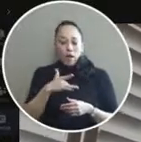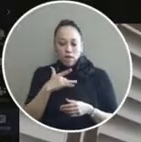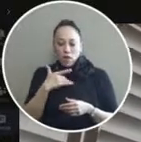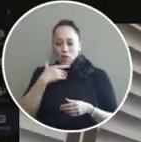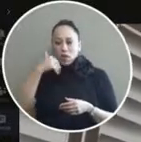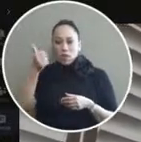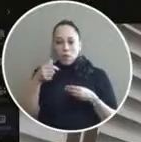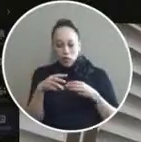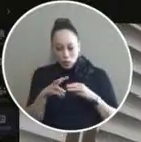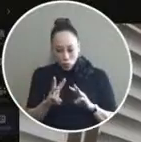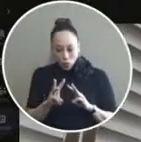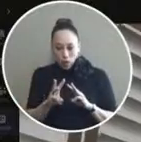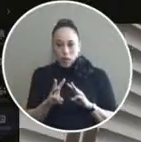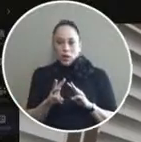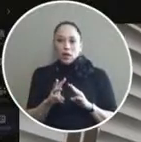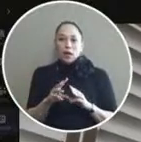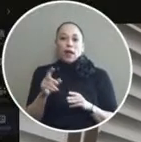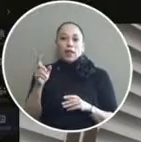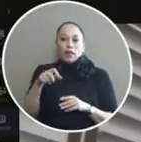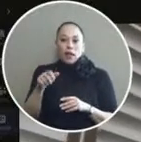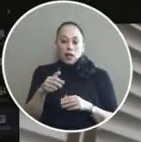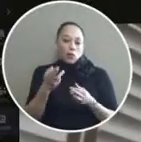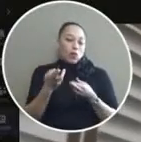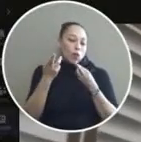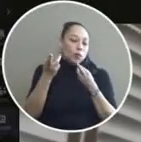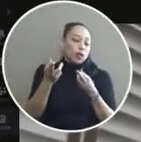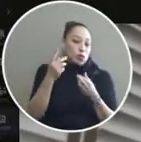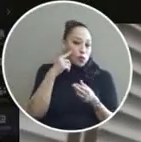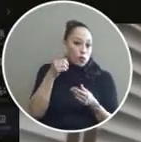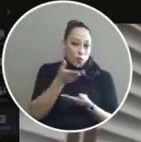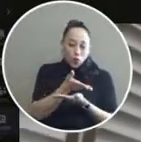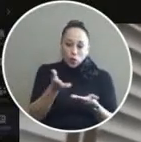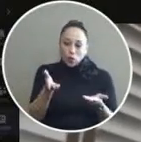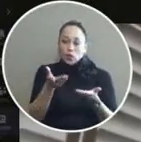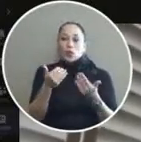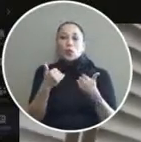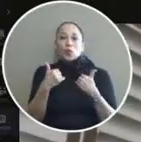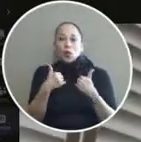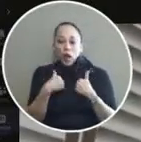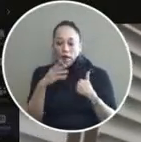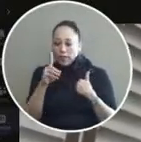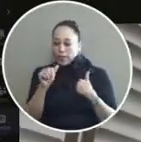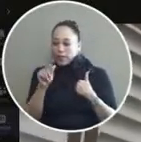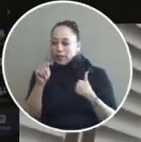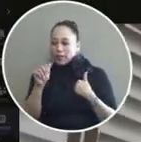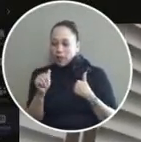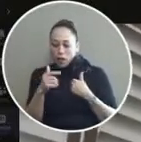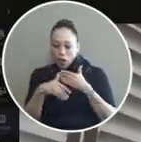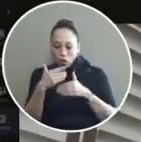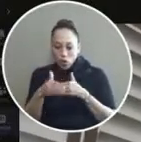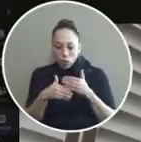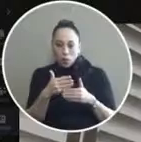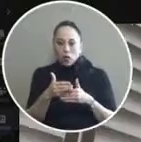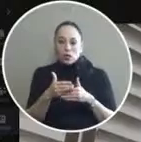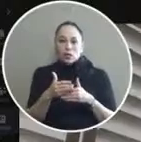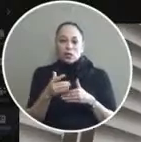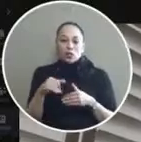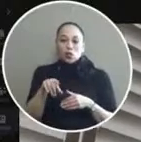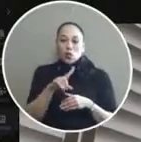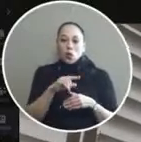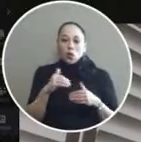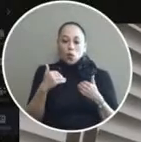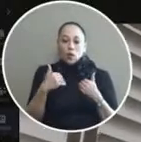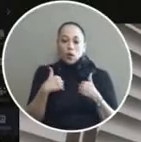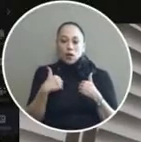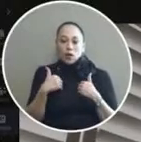best way to come about making any of these recommendations to you is to have the data-driven processes in place so that we can